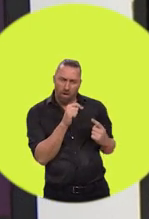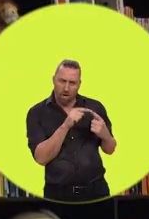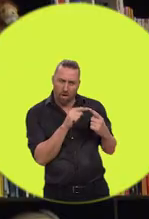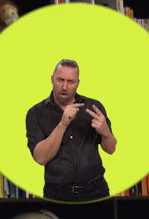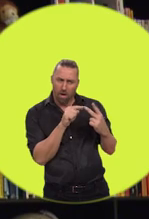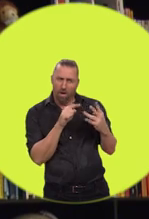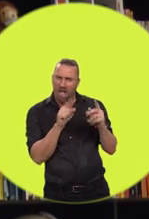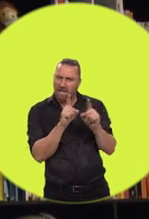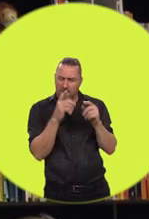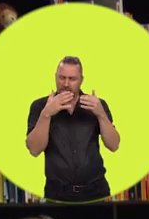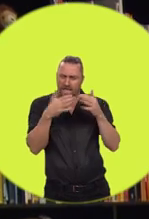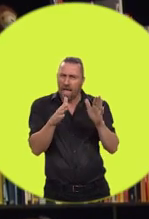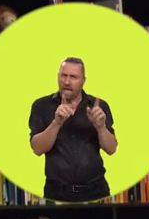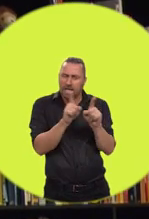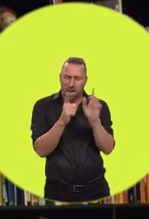sound?